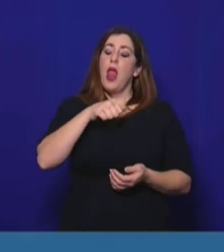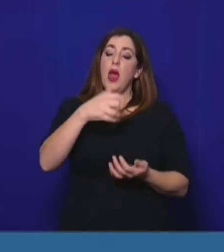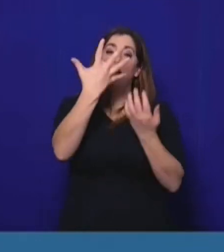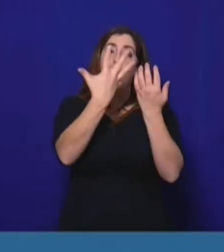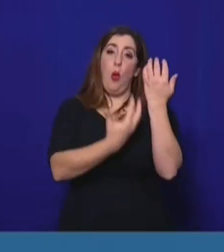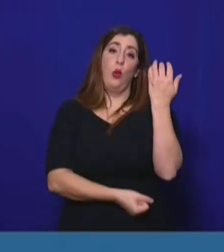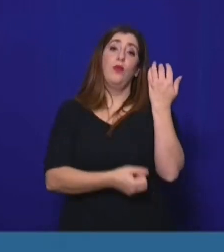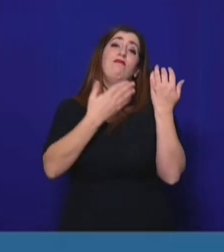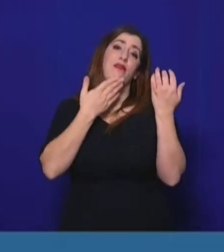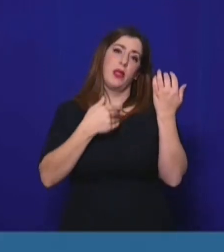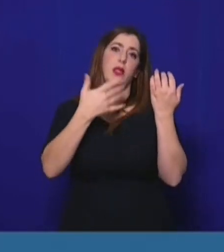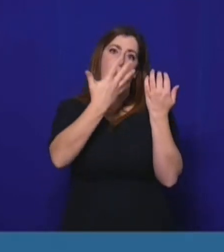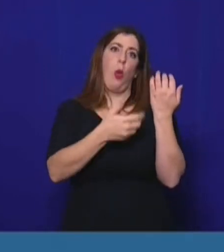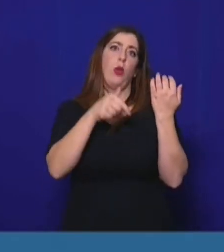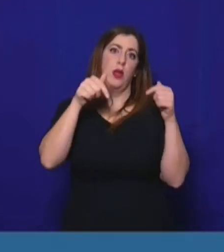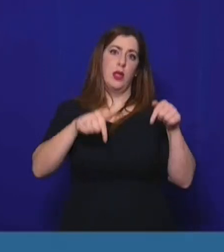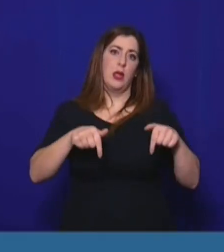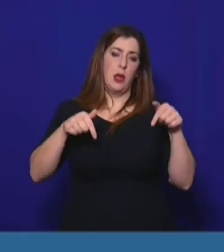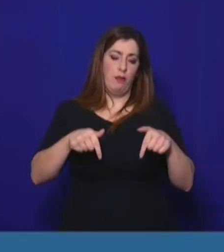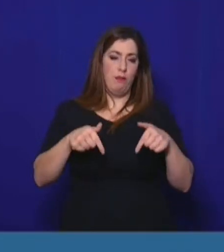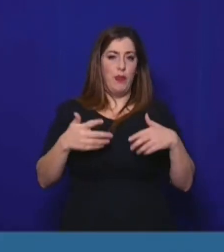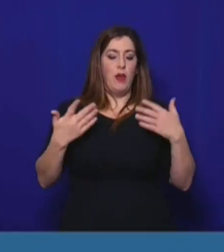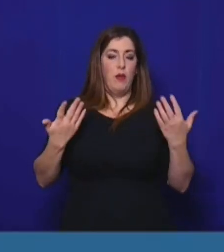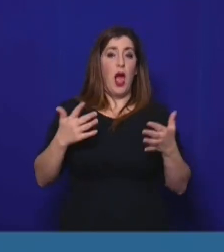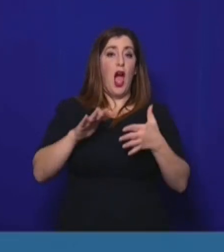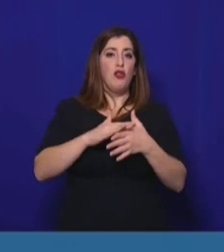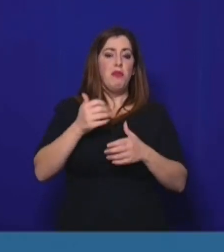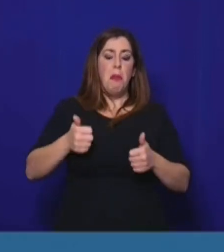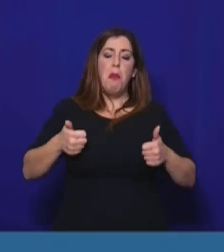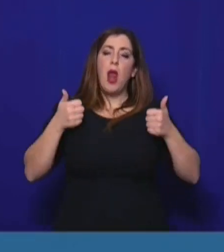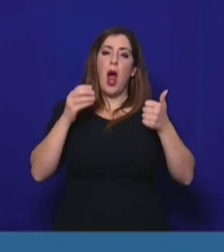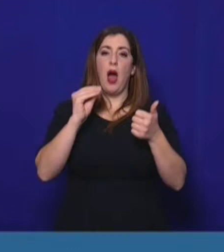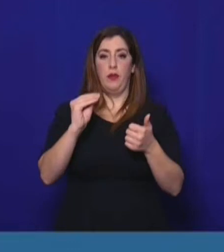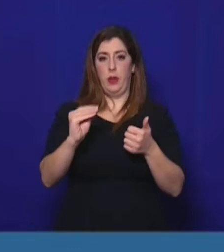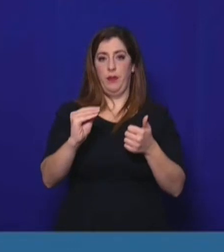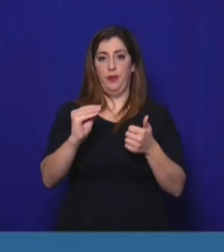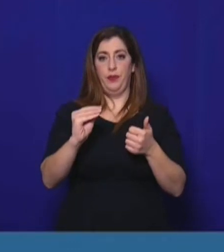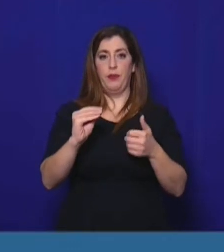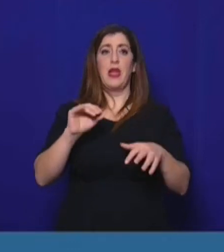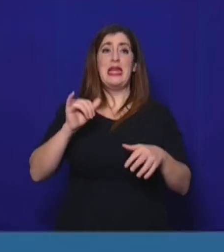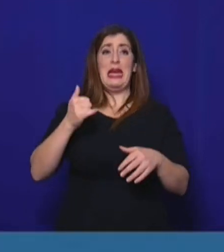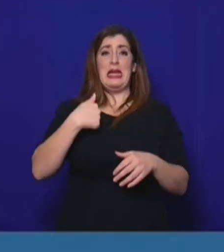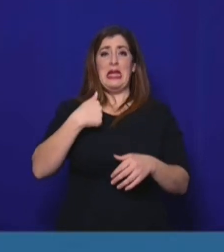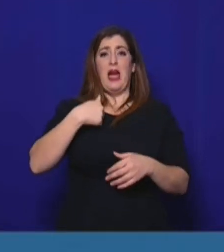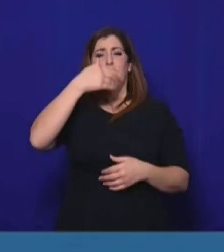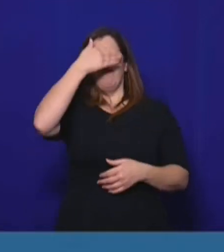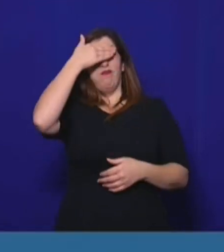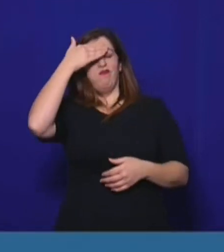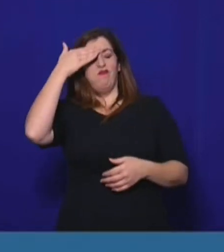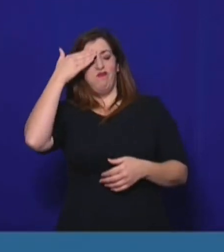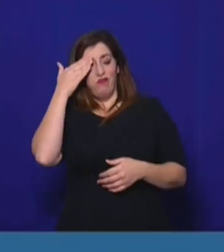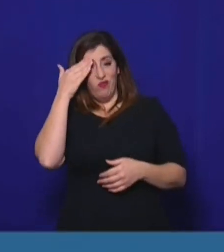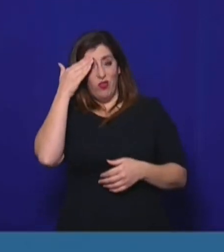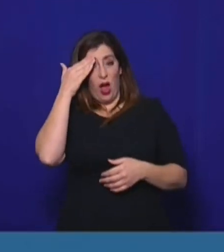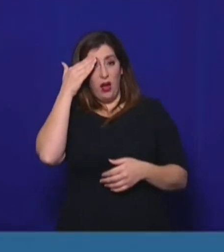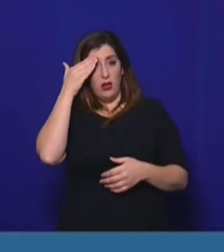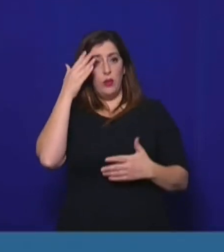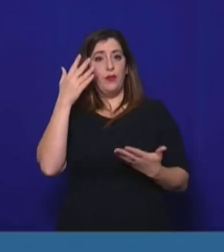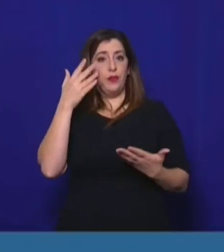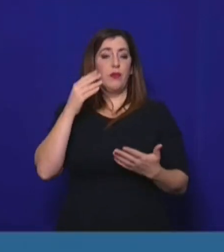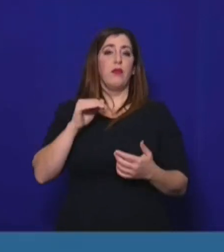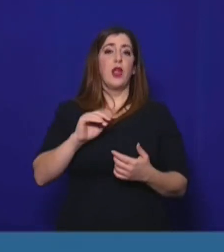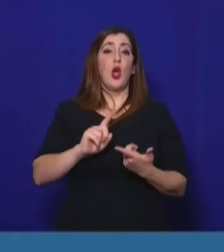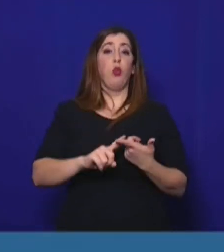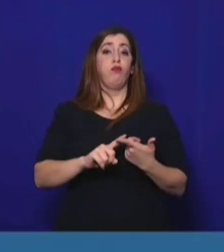tal-contact tracing, id-downloadjawa għaliex din hija utili ħafna. Jista' jkun li inti kellek close contact ma' xi ħadd li huwa pożittiv